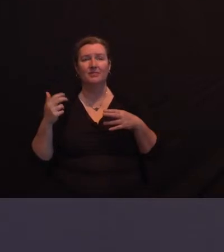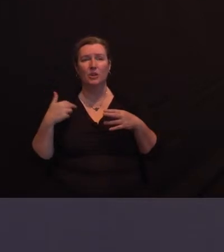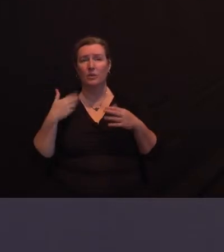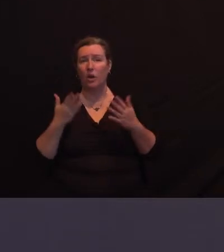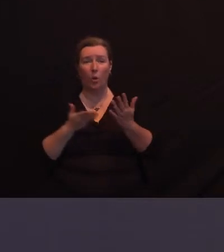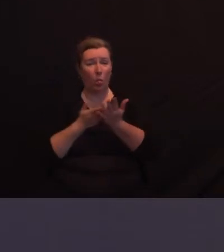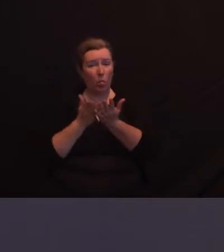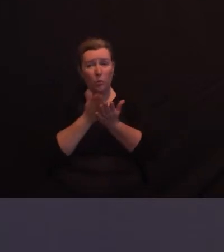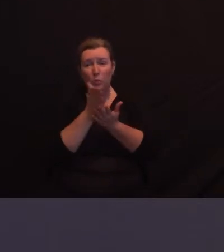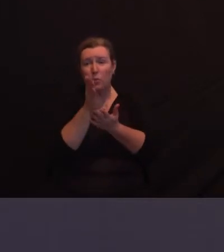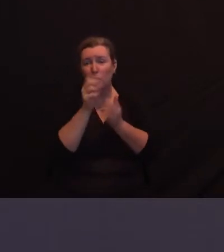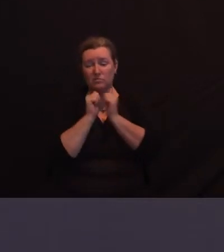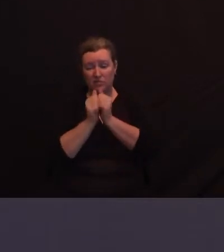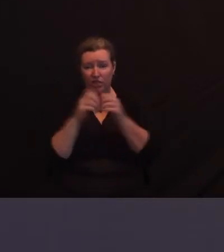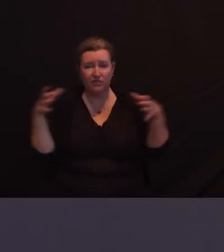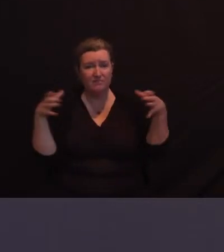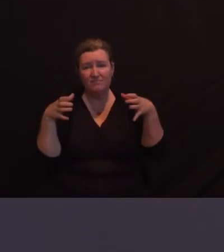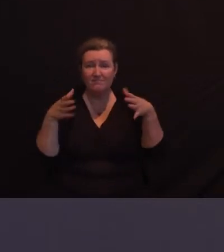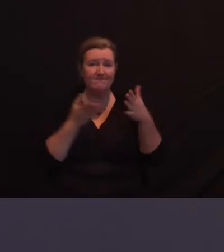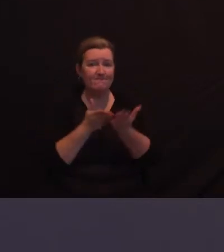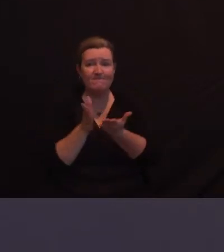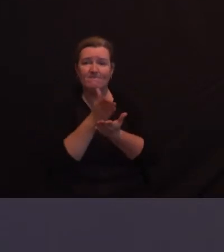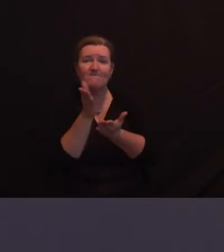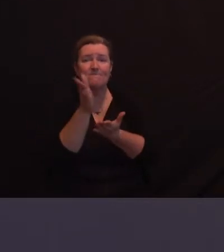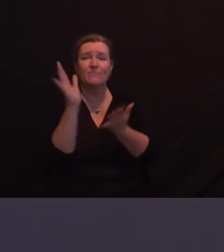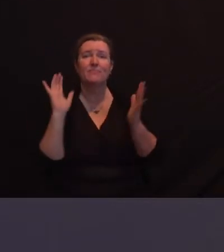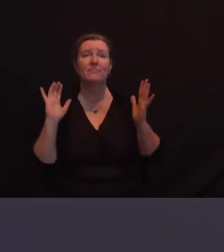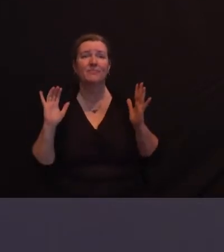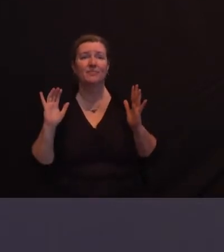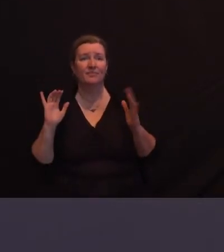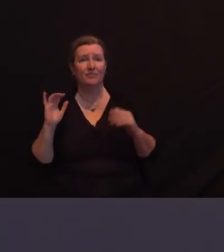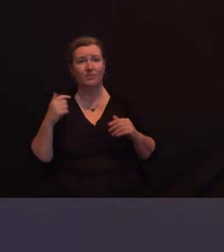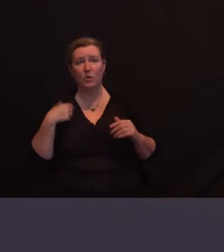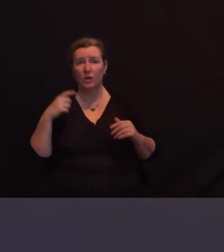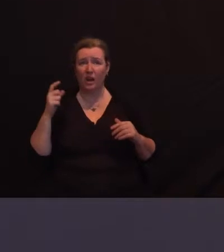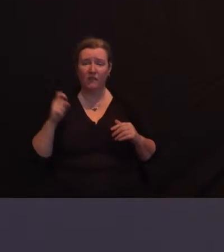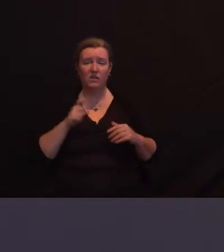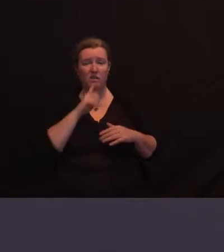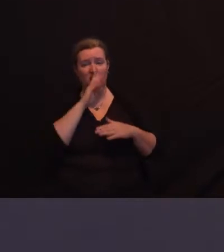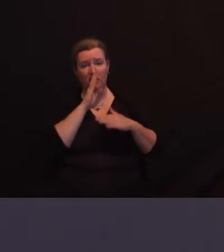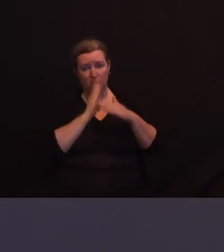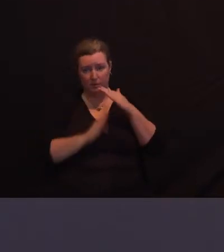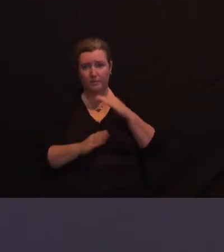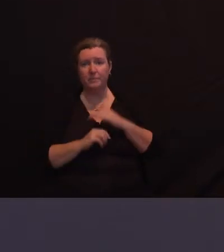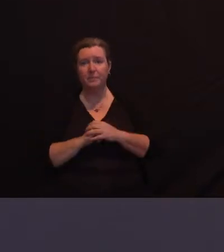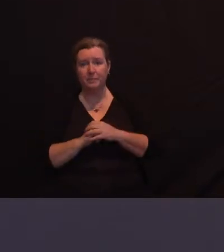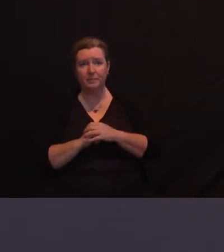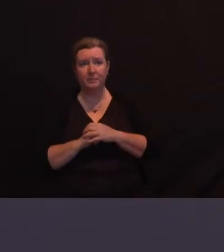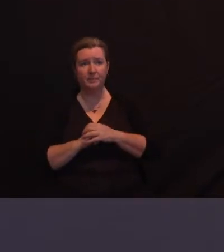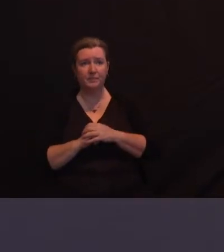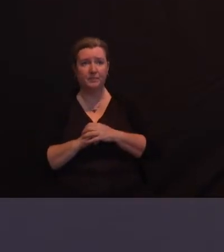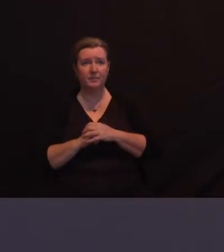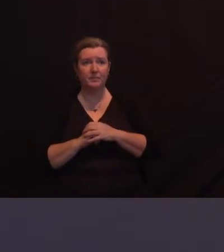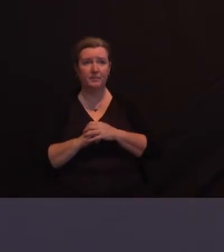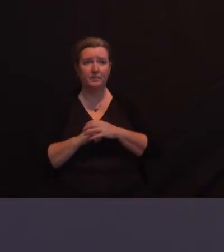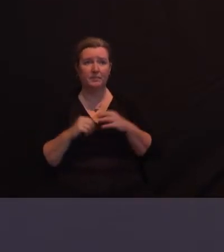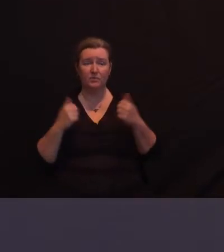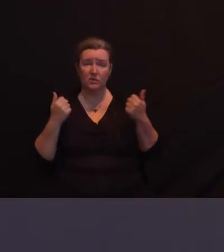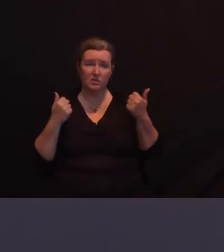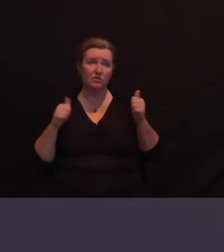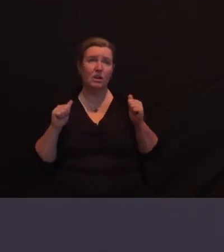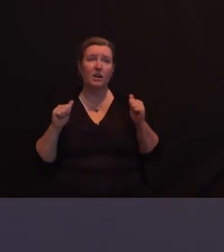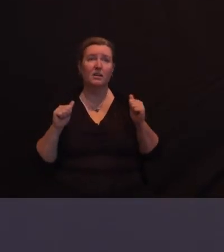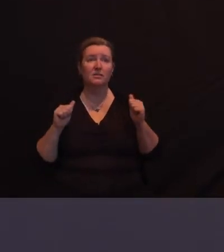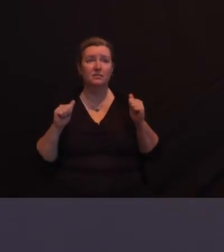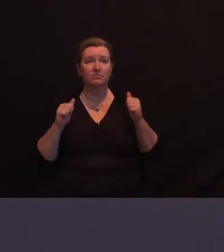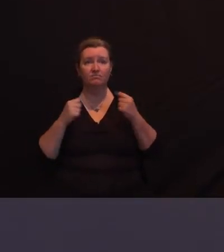that, that both humility, but we're going to lead the very best way we can, call the balls and strikes as we see